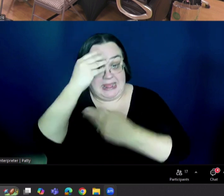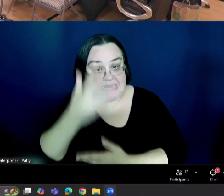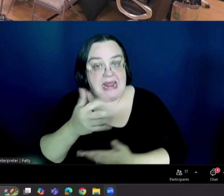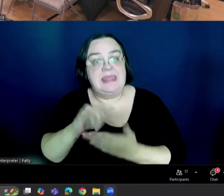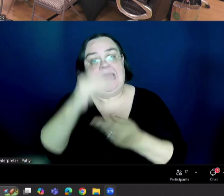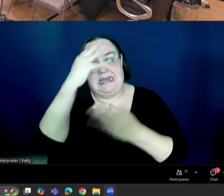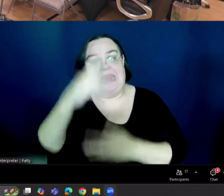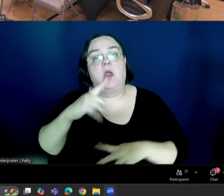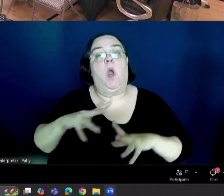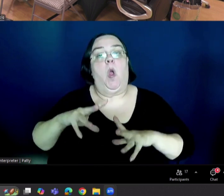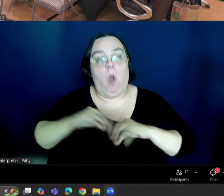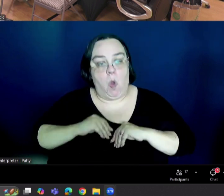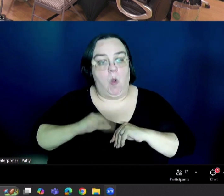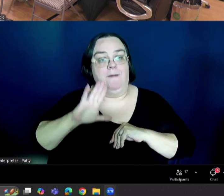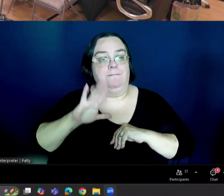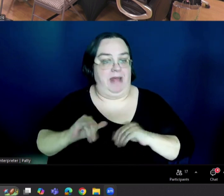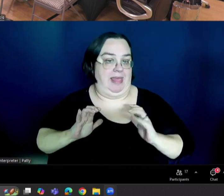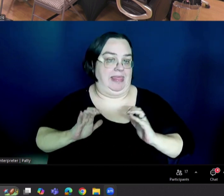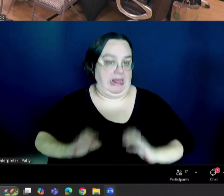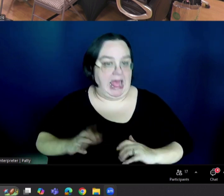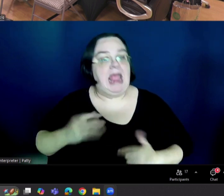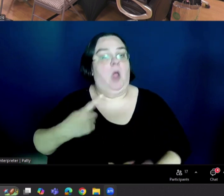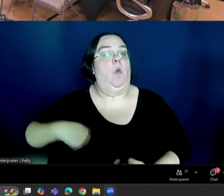owned by the client. We're the client.